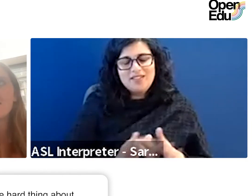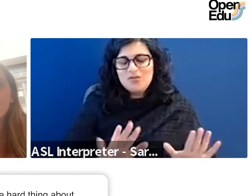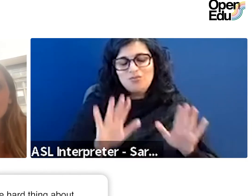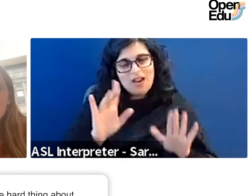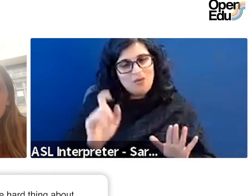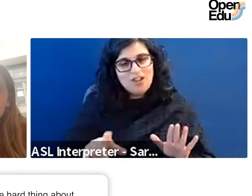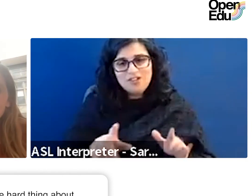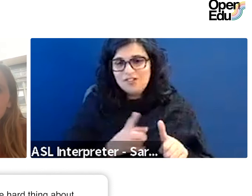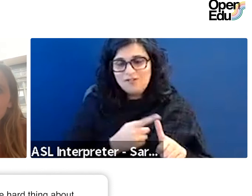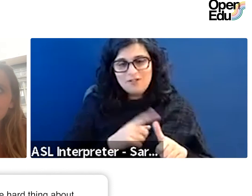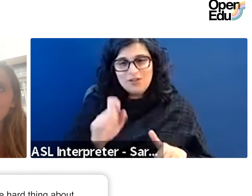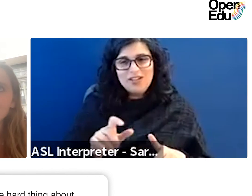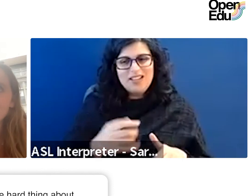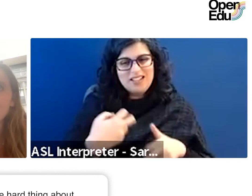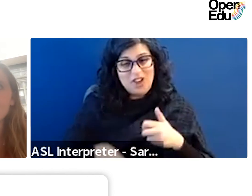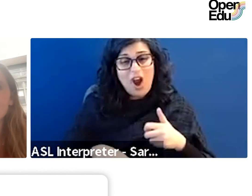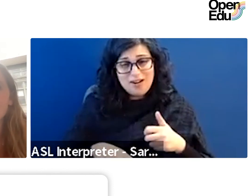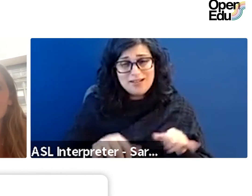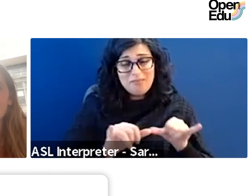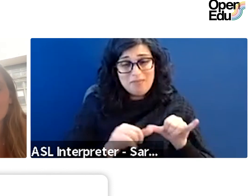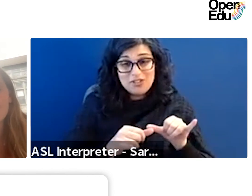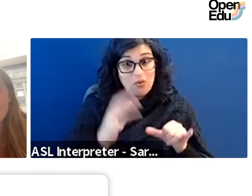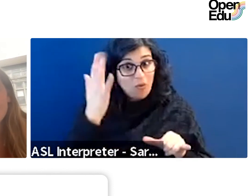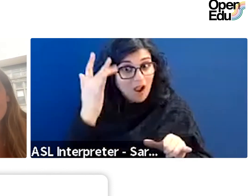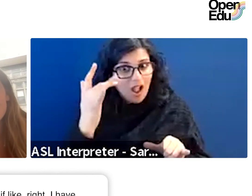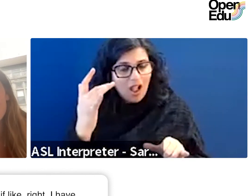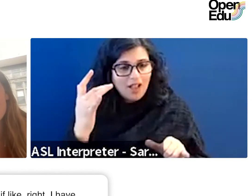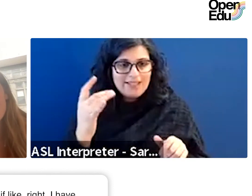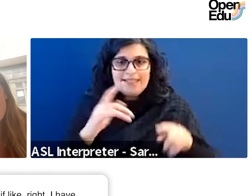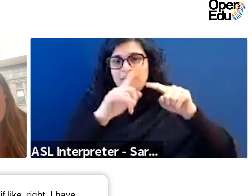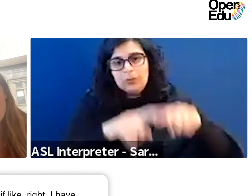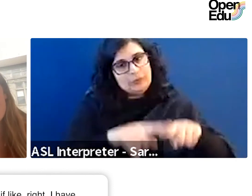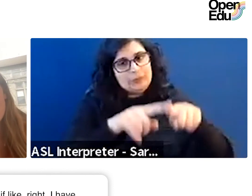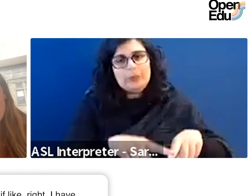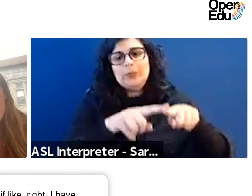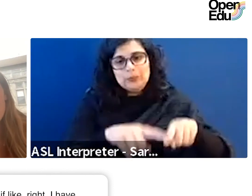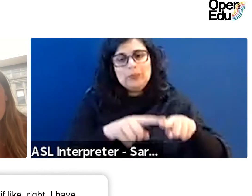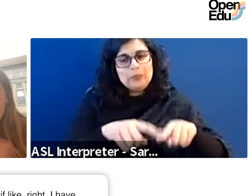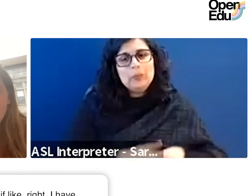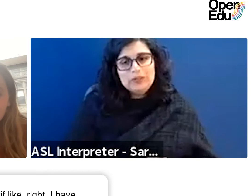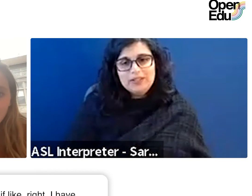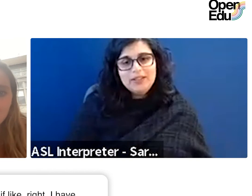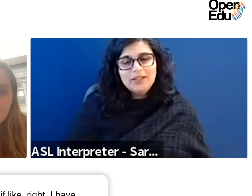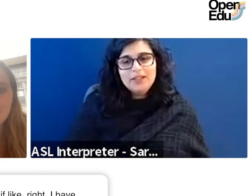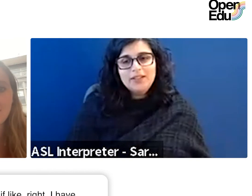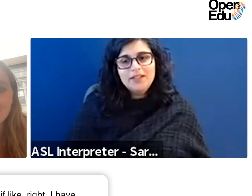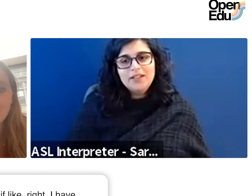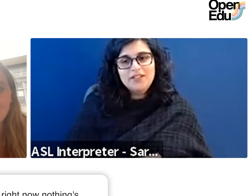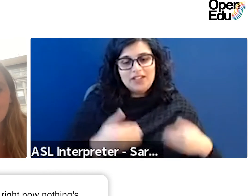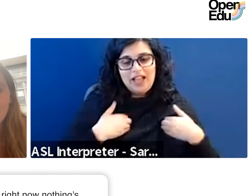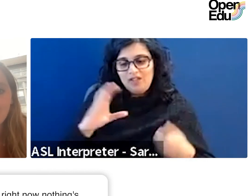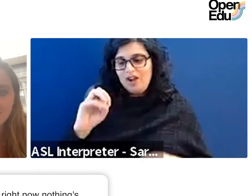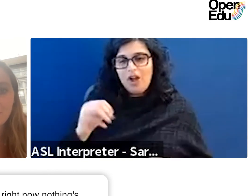hard thing about measuring biodegradability is it's all conditional. So If like I have a compost bin in my